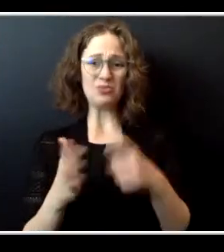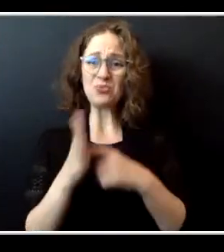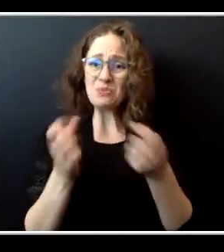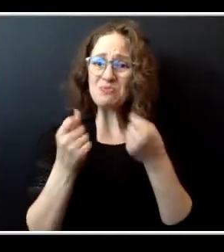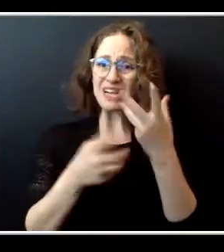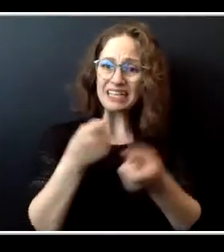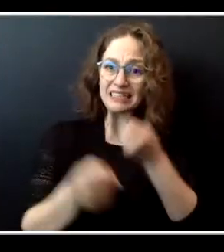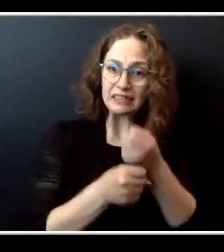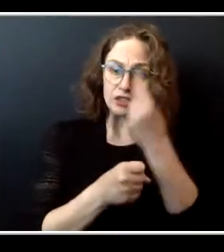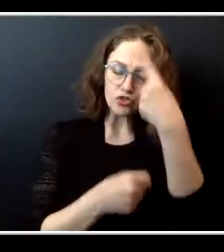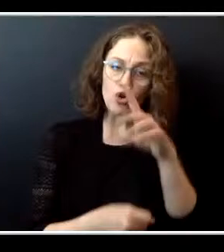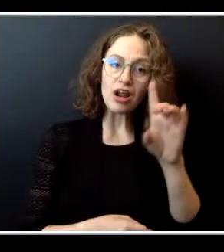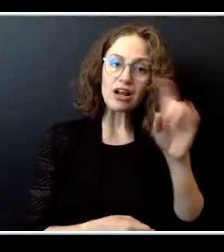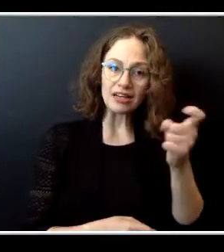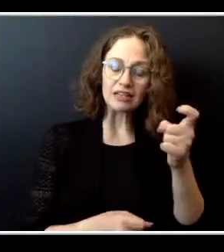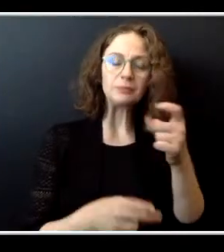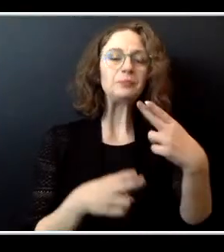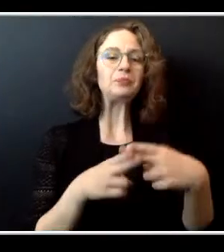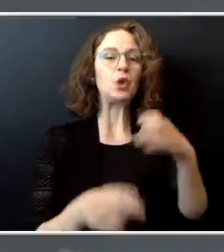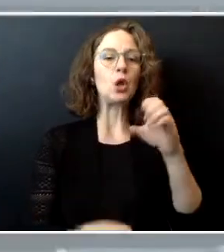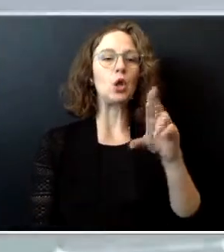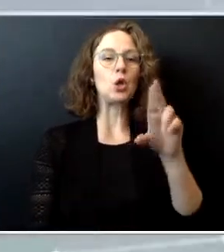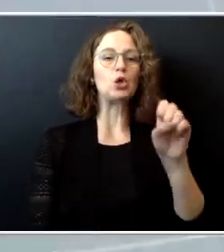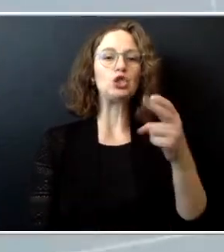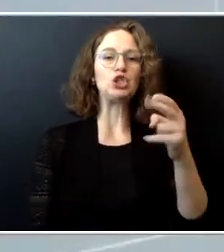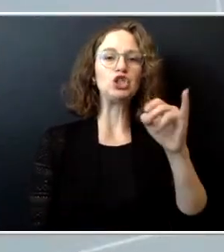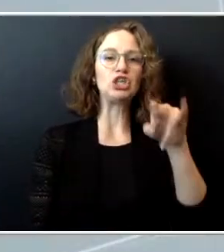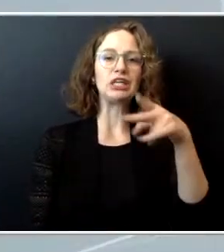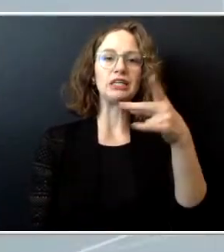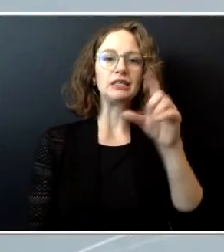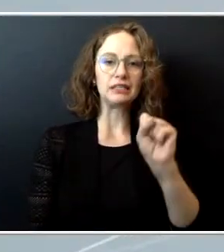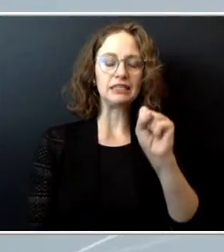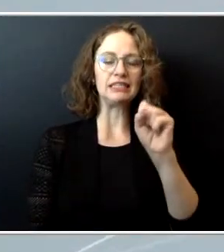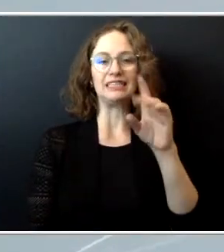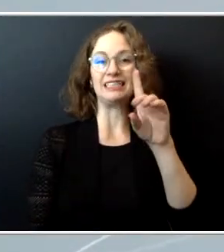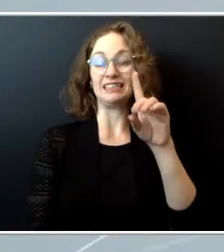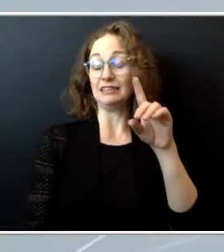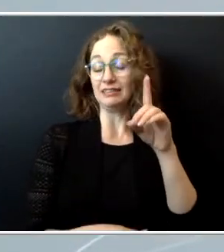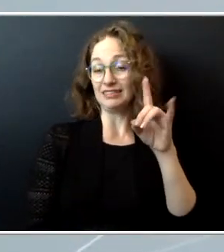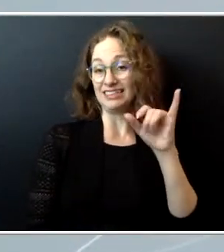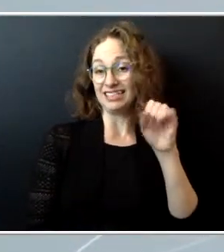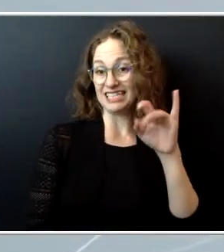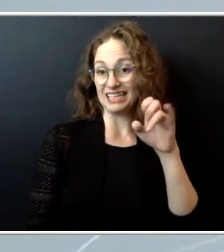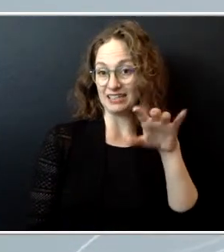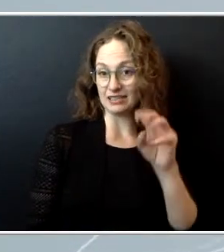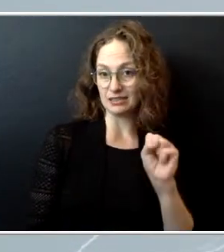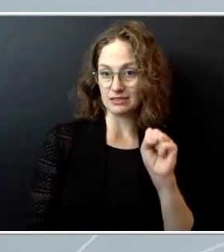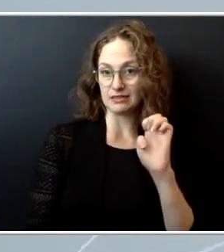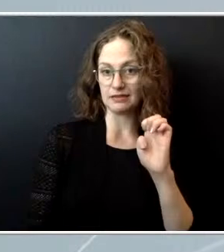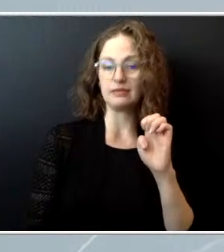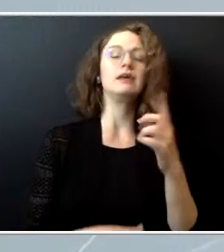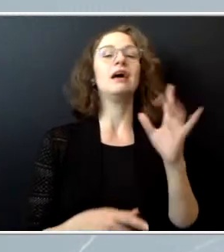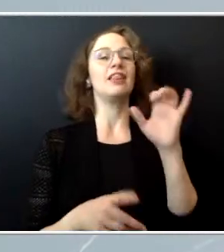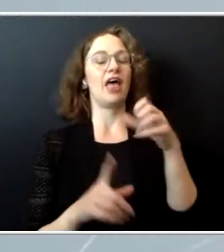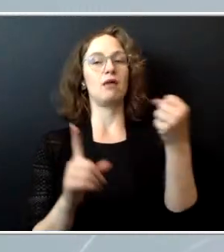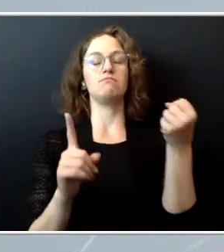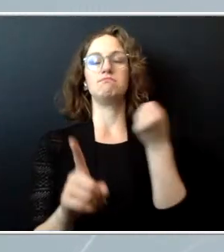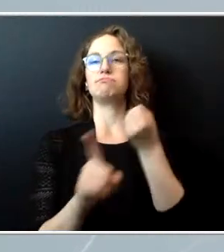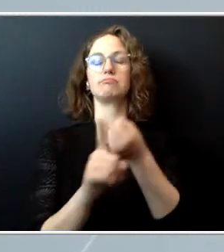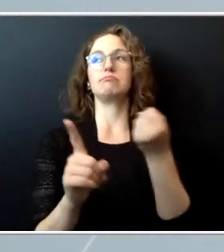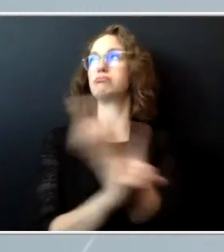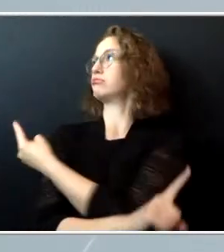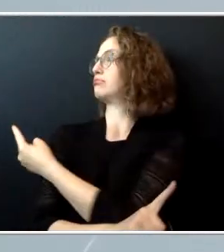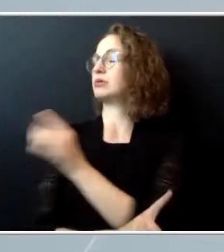throws your hormones out of whack. And for the woman we're going to meet today, it led to weight gain, facial hair, and eventually a